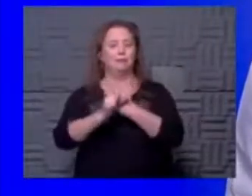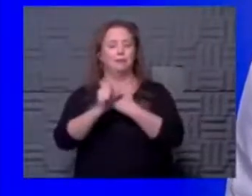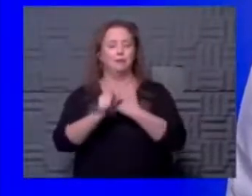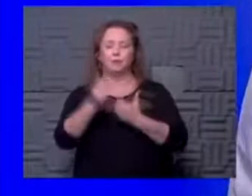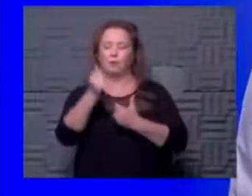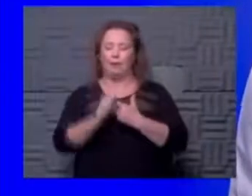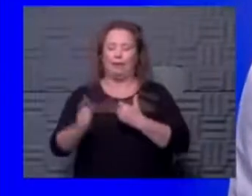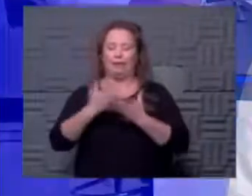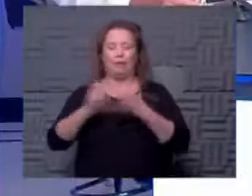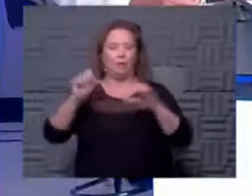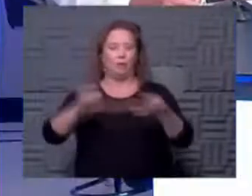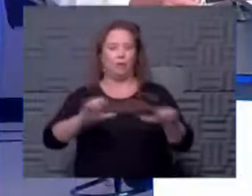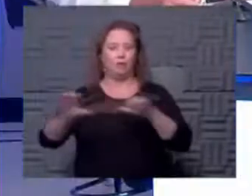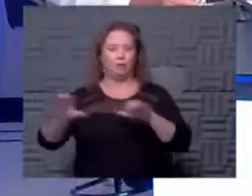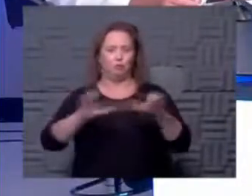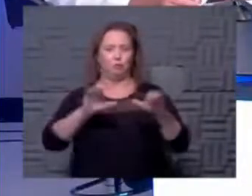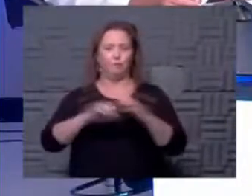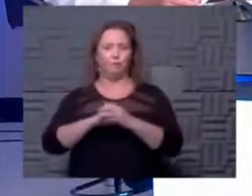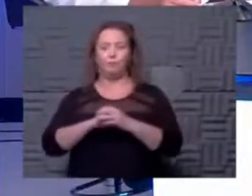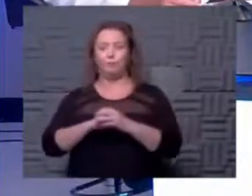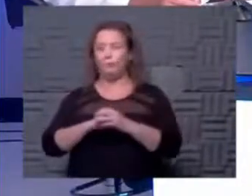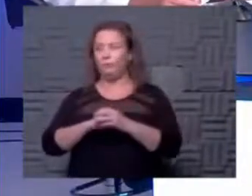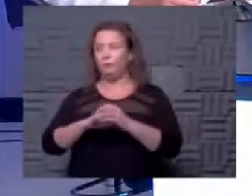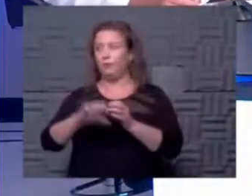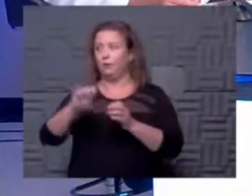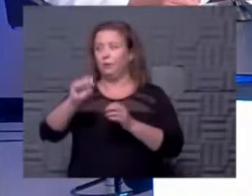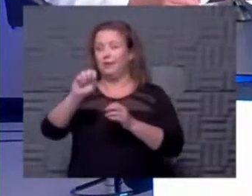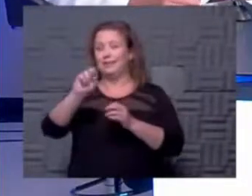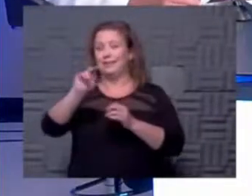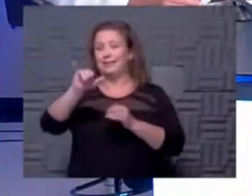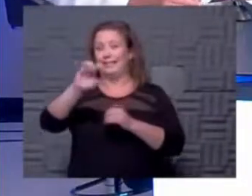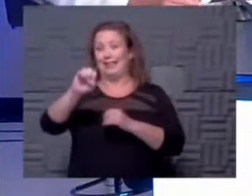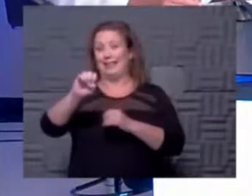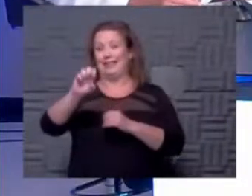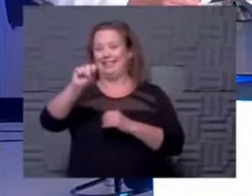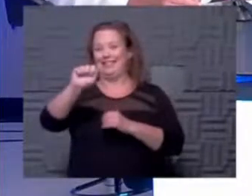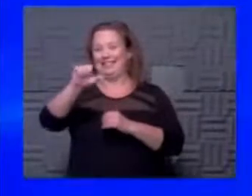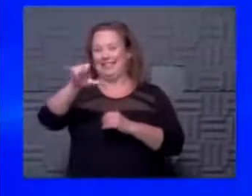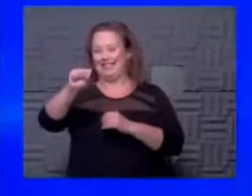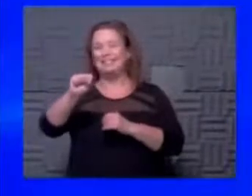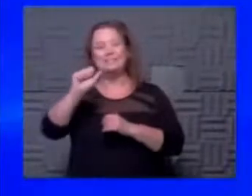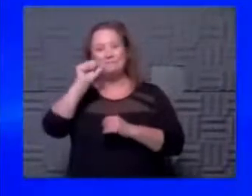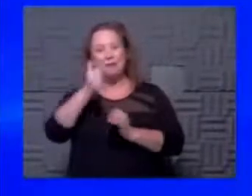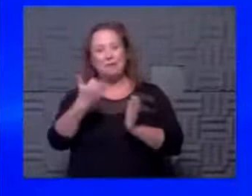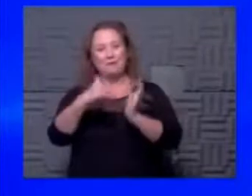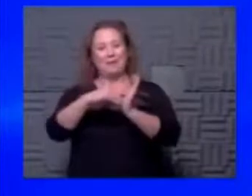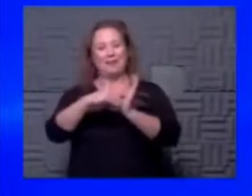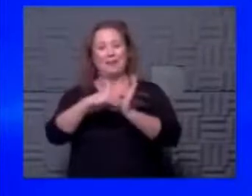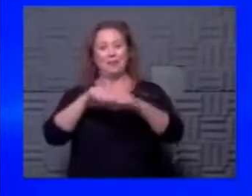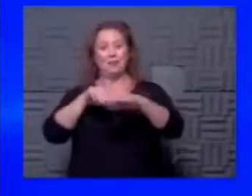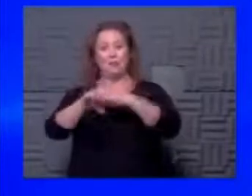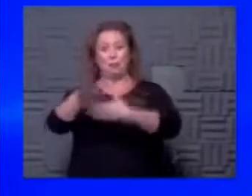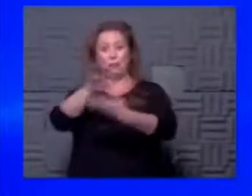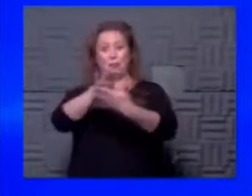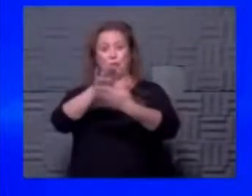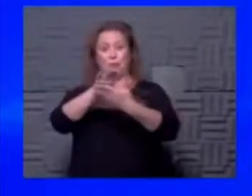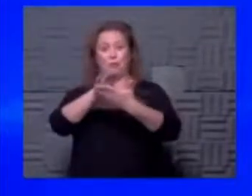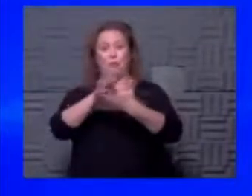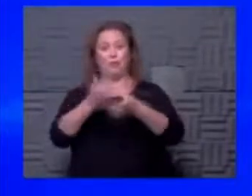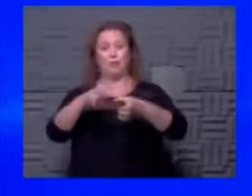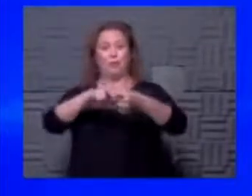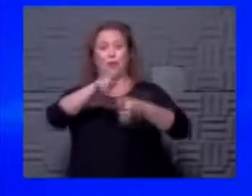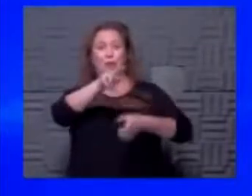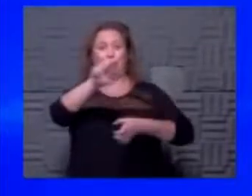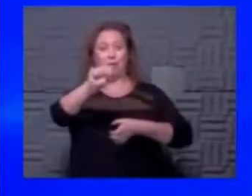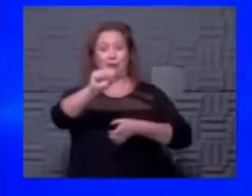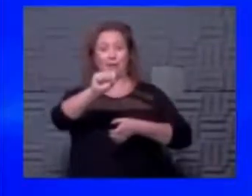be helpful. I want to let everybody know that Sunny Says is going to make an appearance tomorrow, and she went into a school and rode a bus,